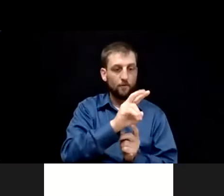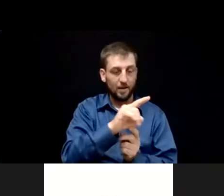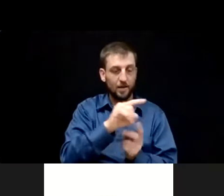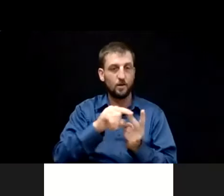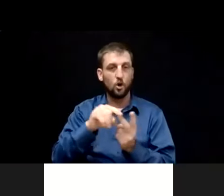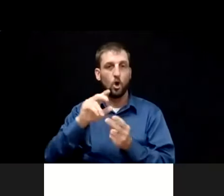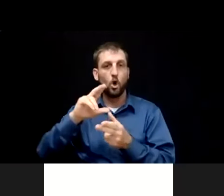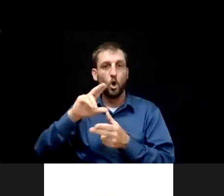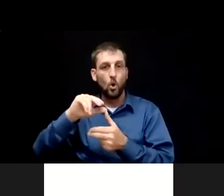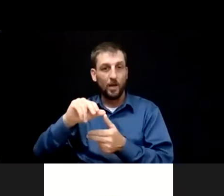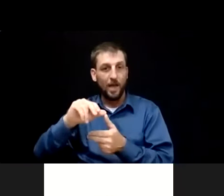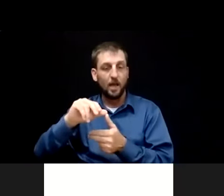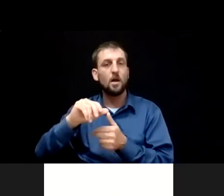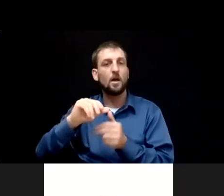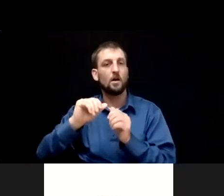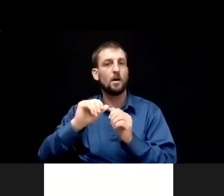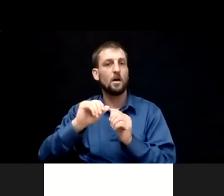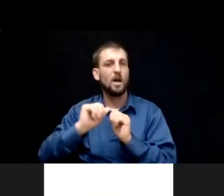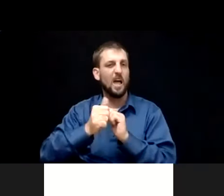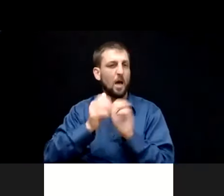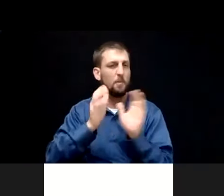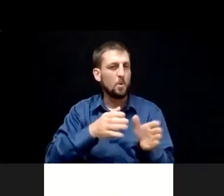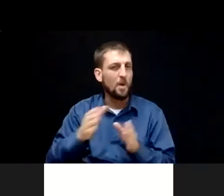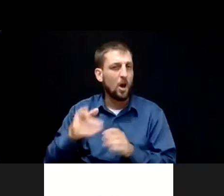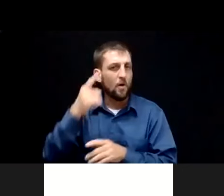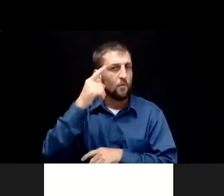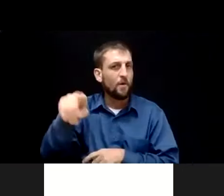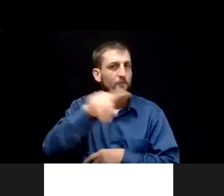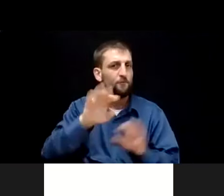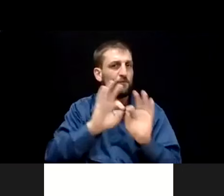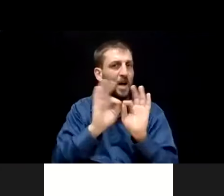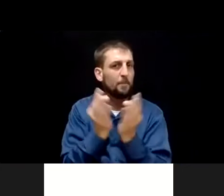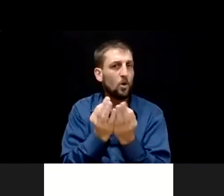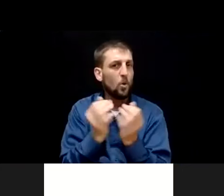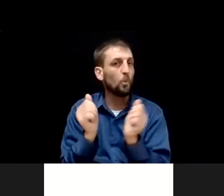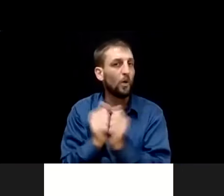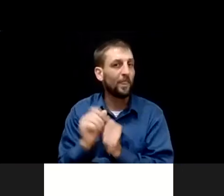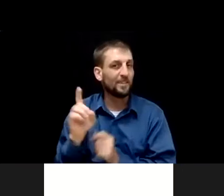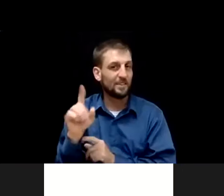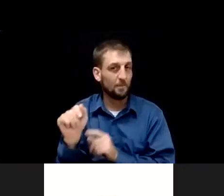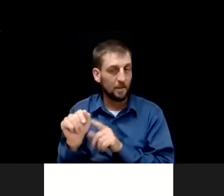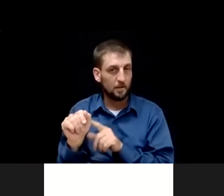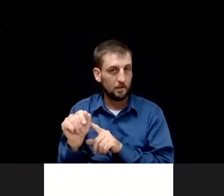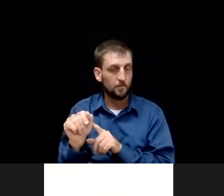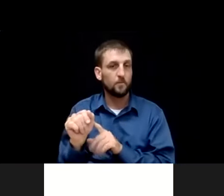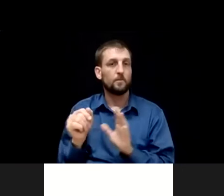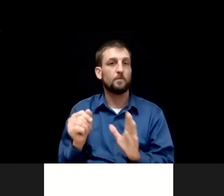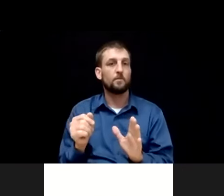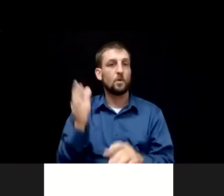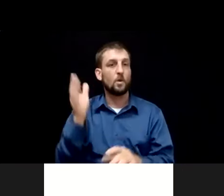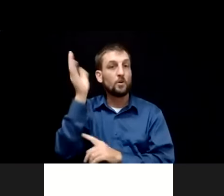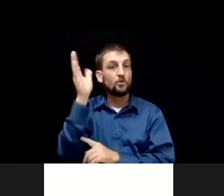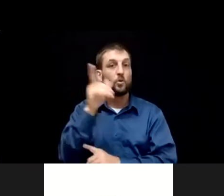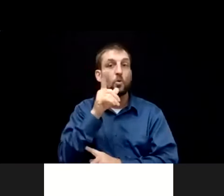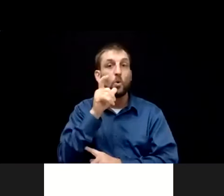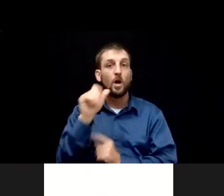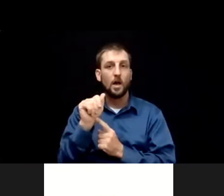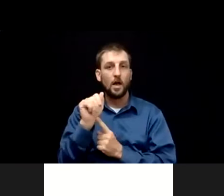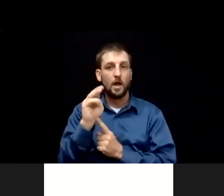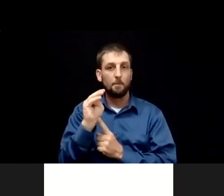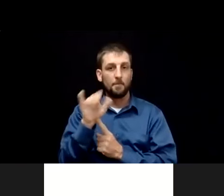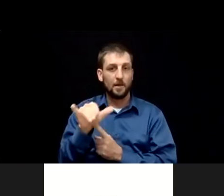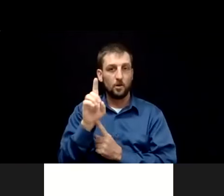with disabilities. And we have our presenters for today are Amy Dawson, who